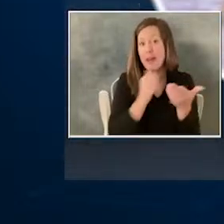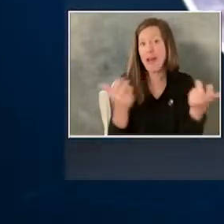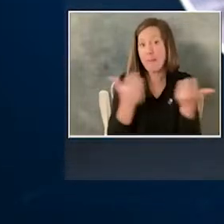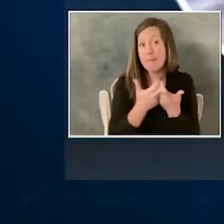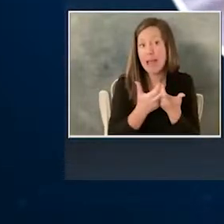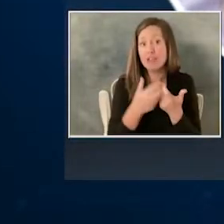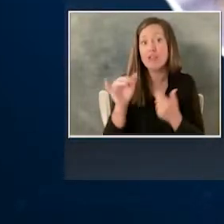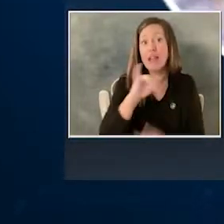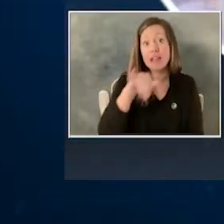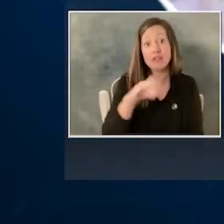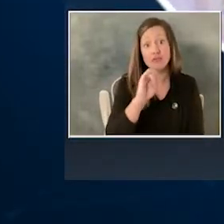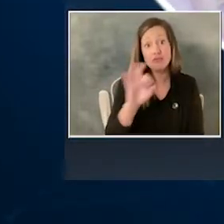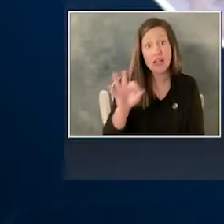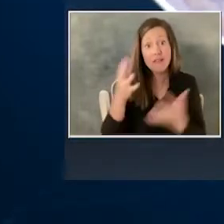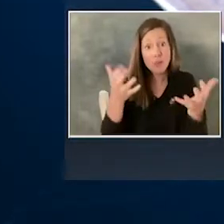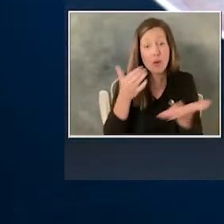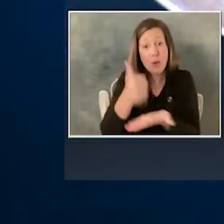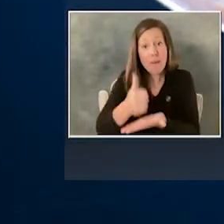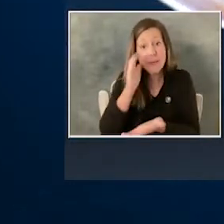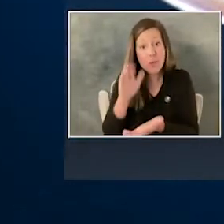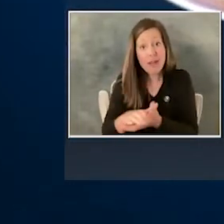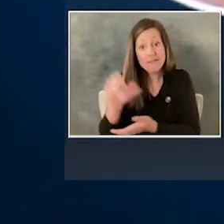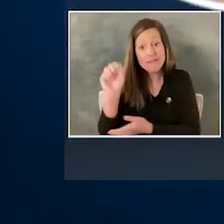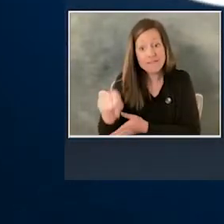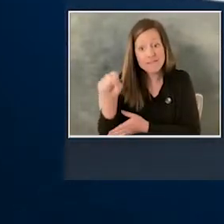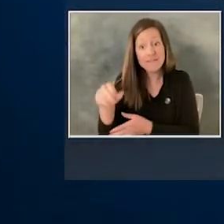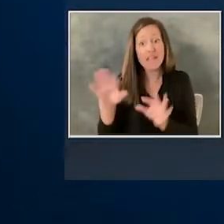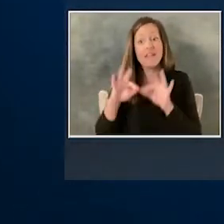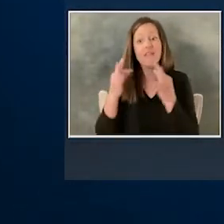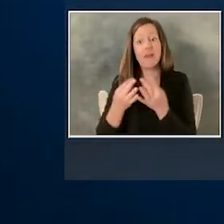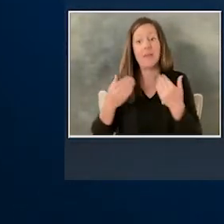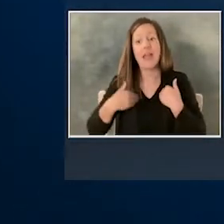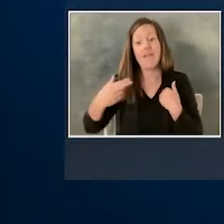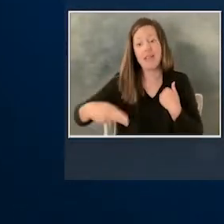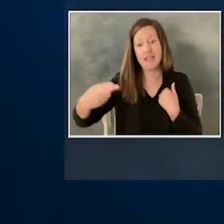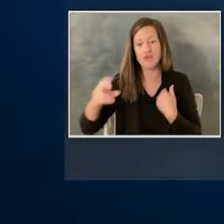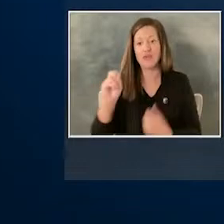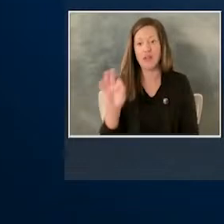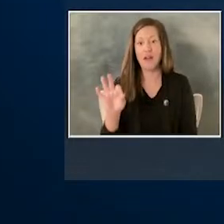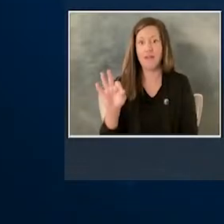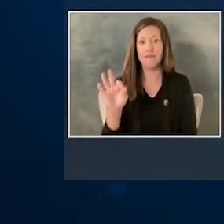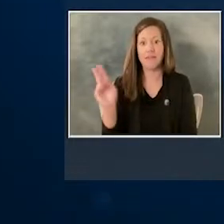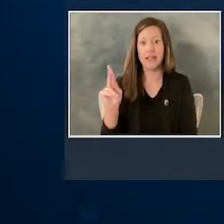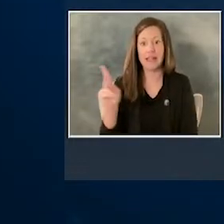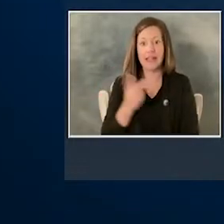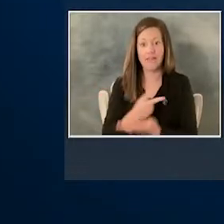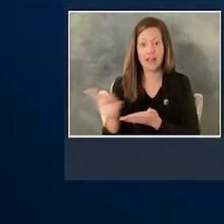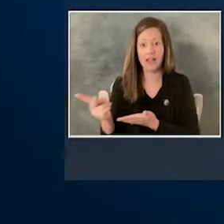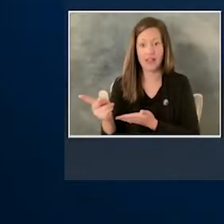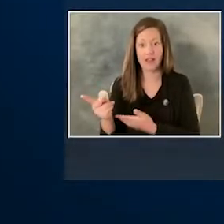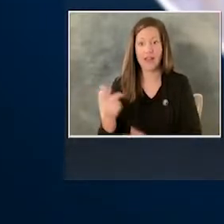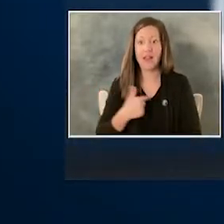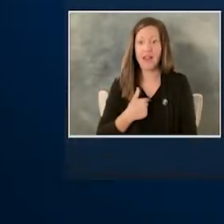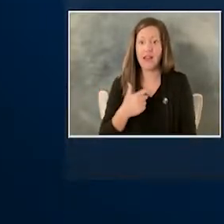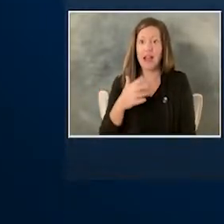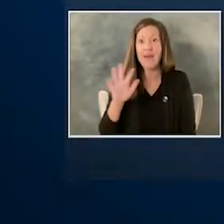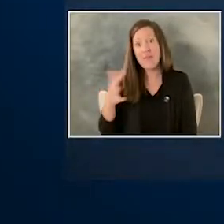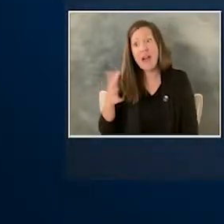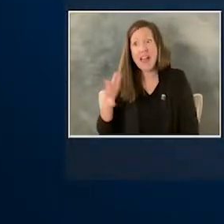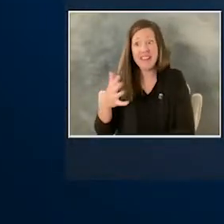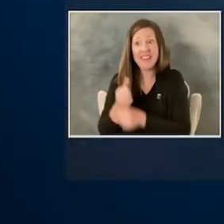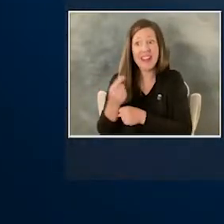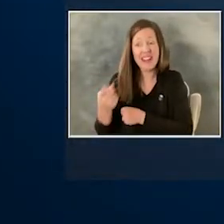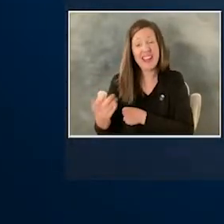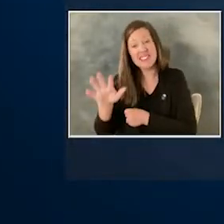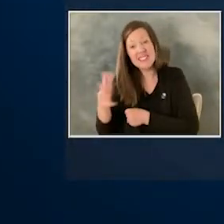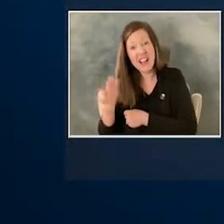wanted to help his wife Tracy, whose family has a history of kidney failure. In a roundabout way, I am kind of getting his.